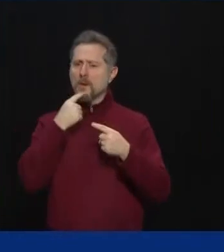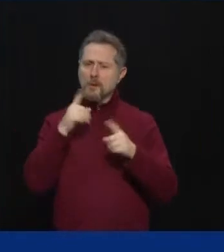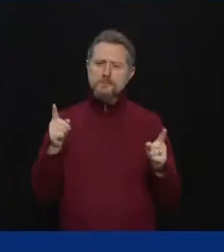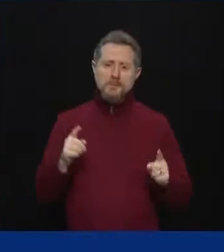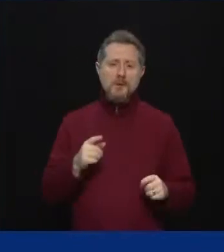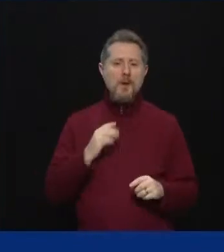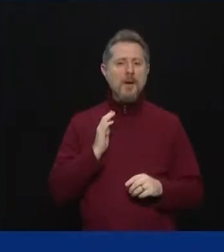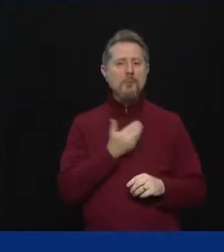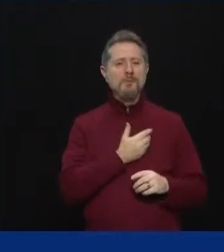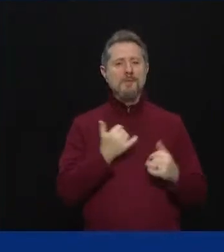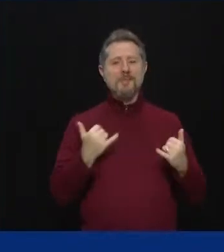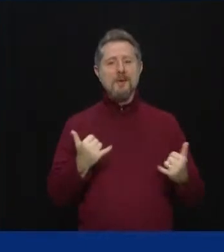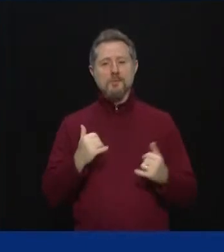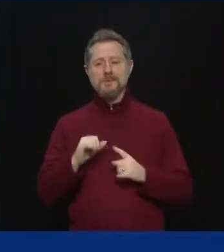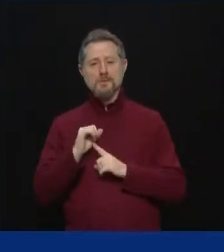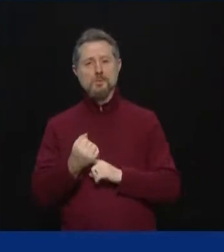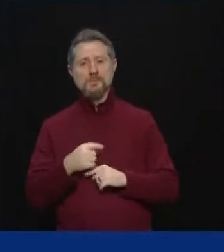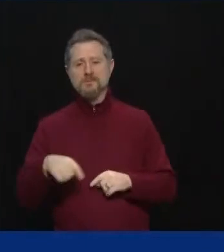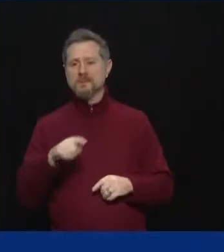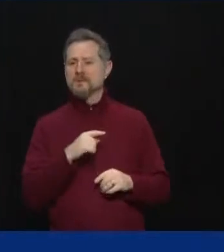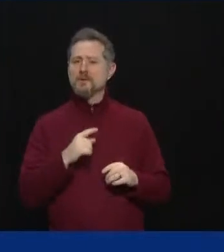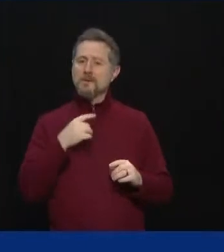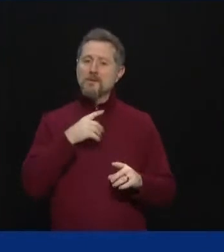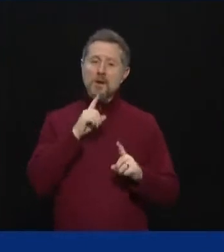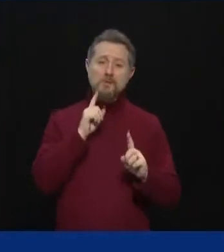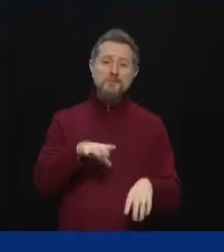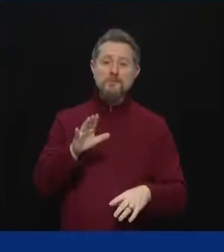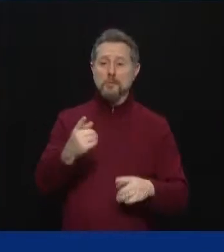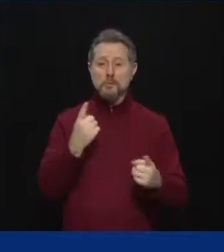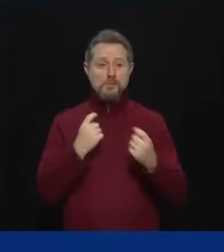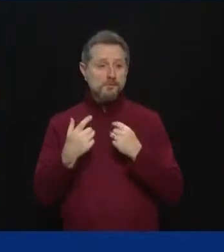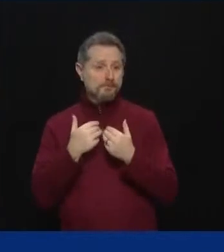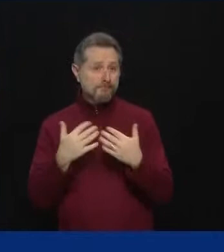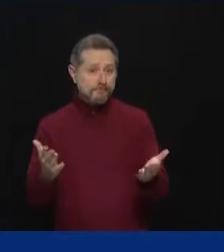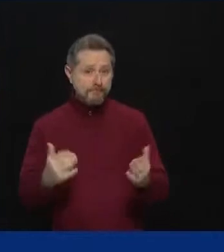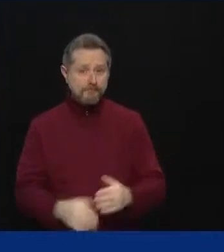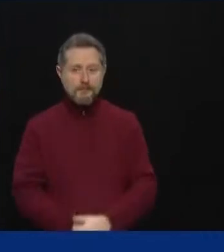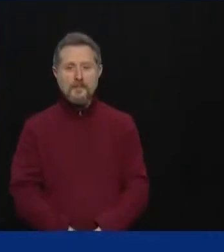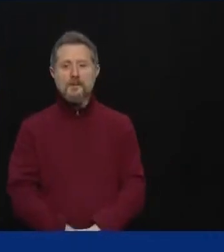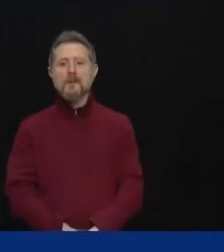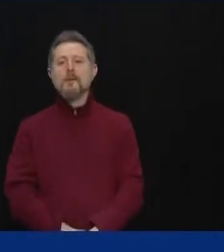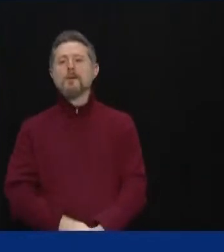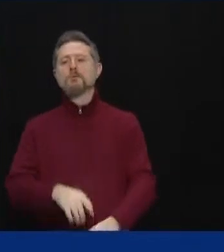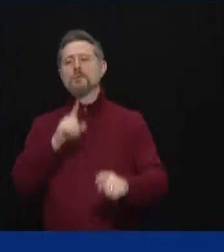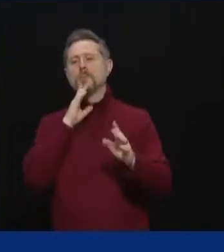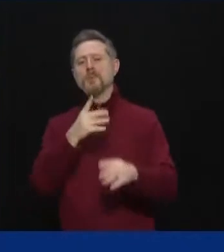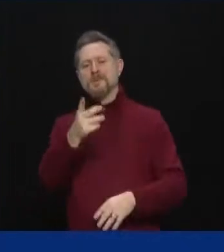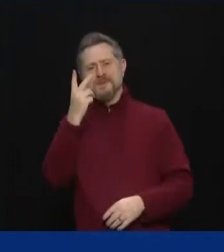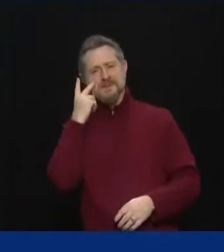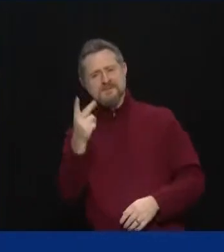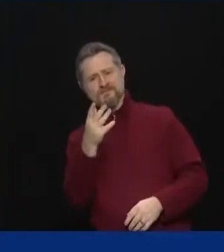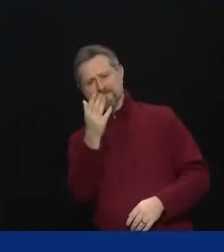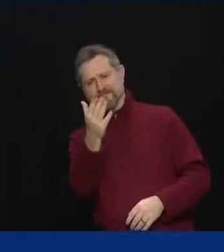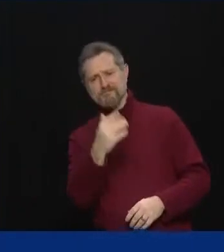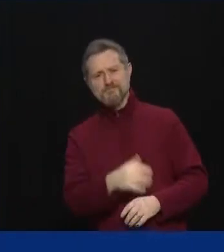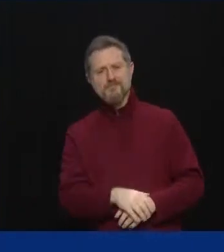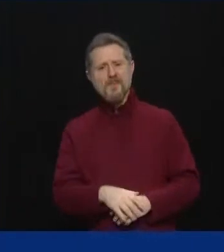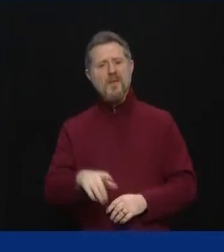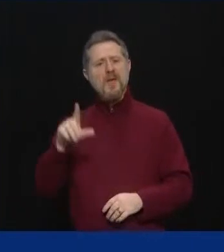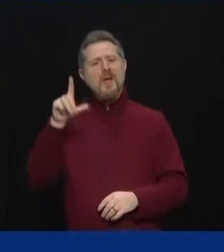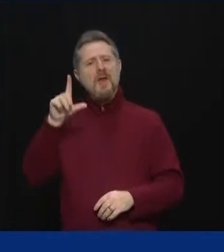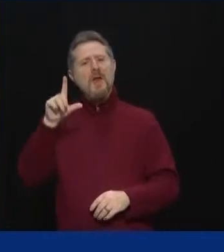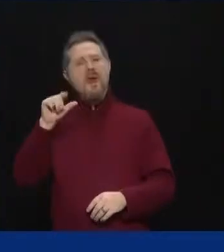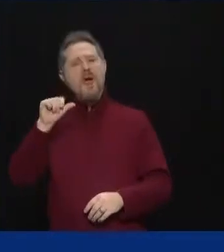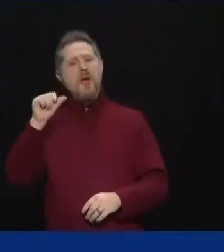look forward to taking any of your questions. Governor, the State Attorney General Letitia James dropped out of the governor's race today. She